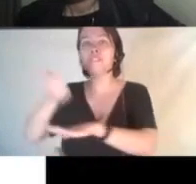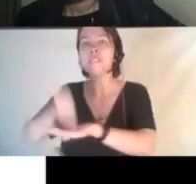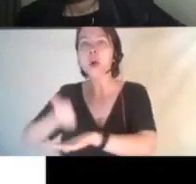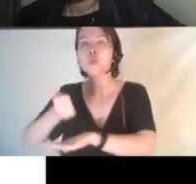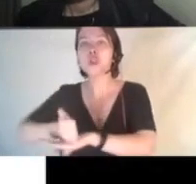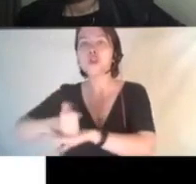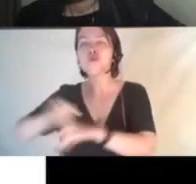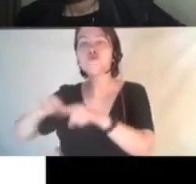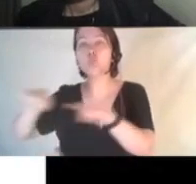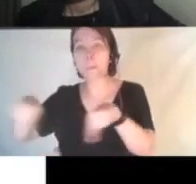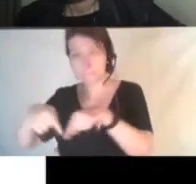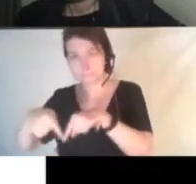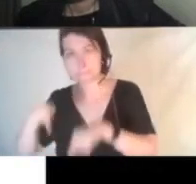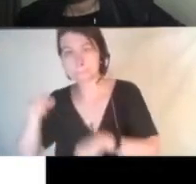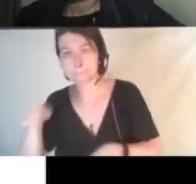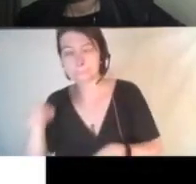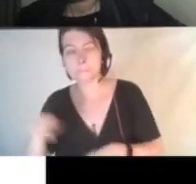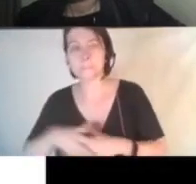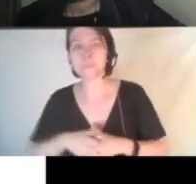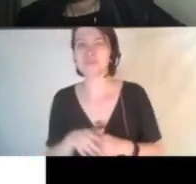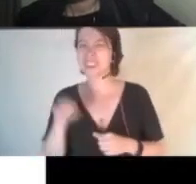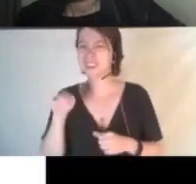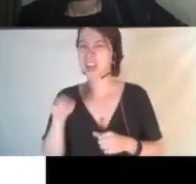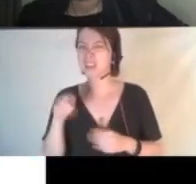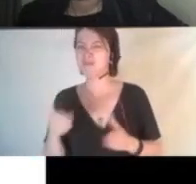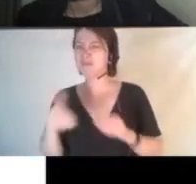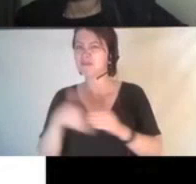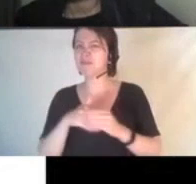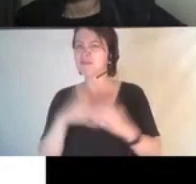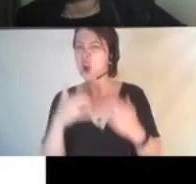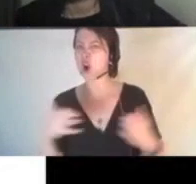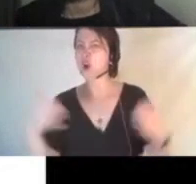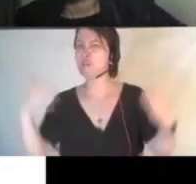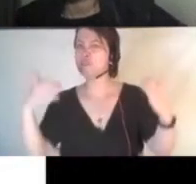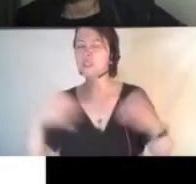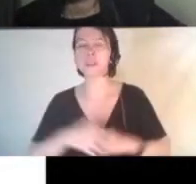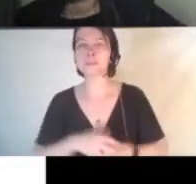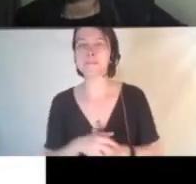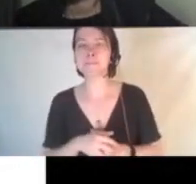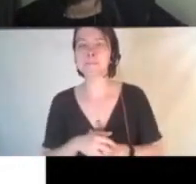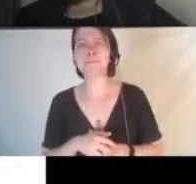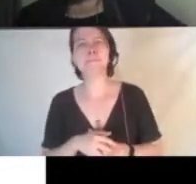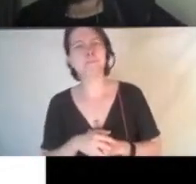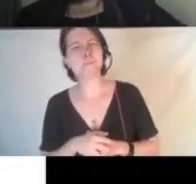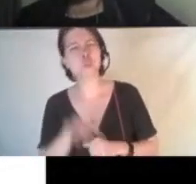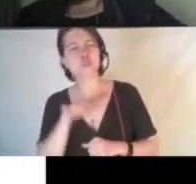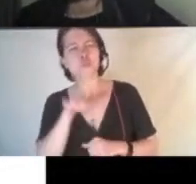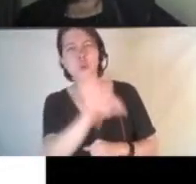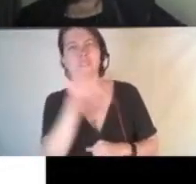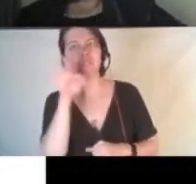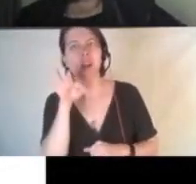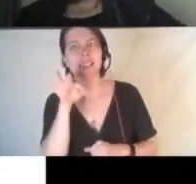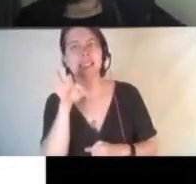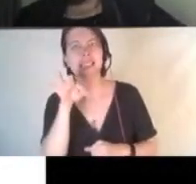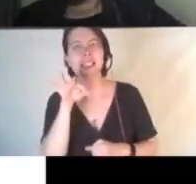Yeah. Yeah, that was like the conference. And you were invited to do your impressions of sort of key places in